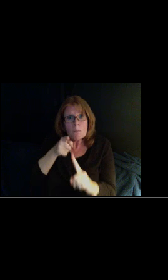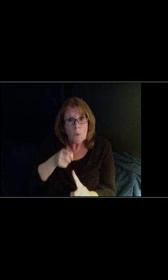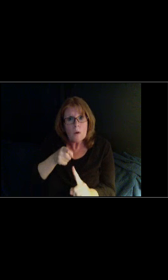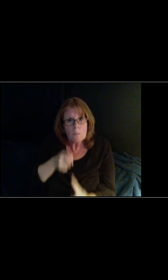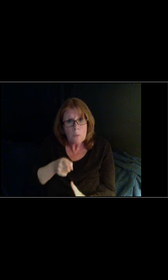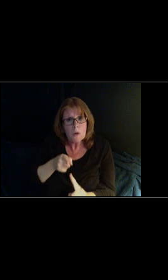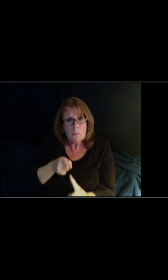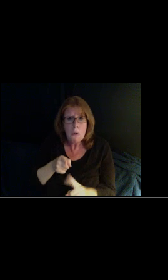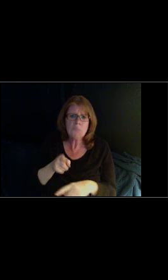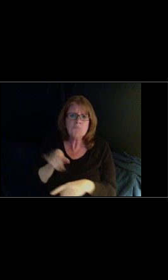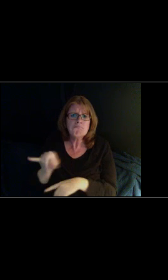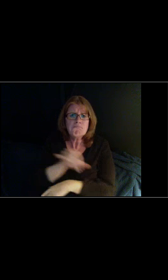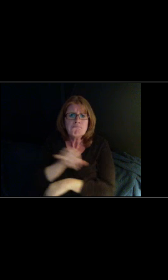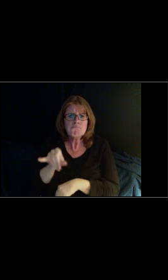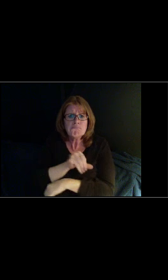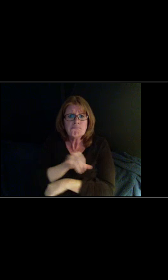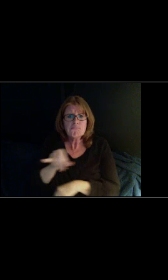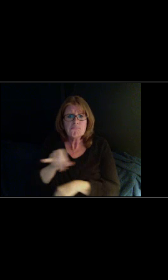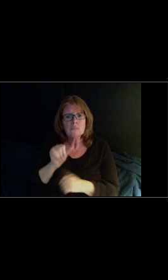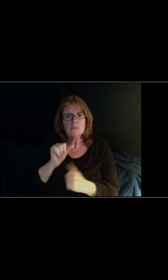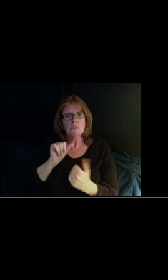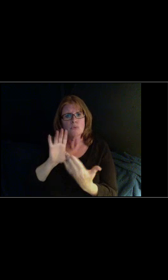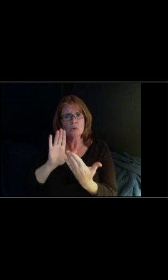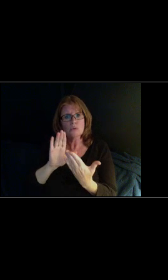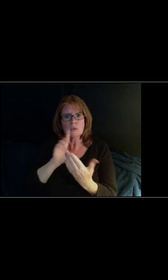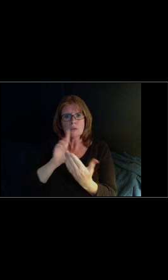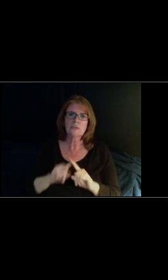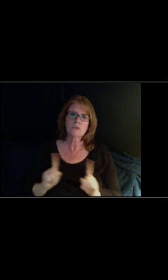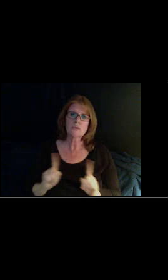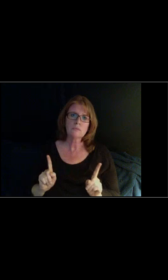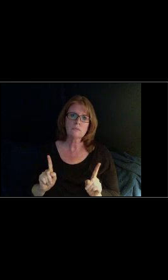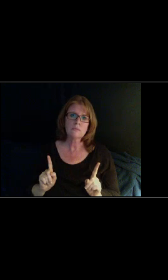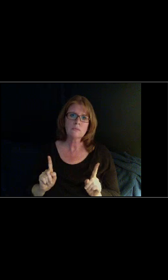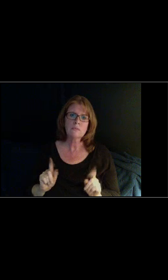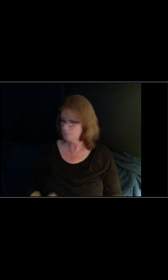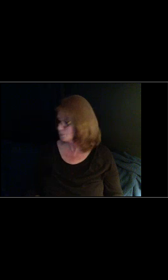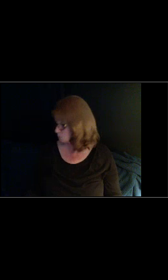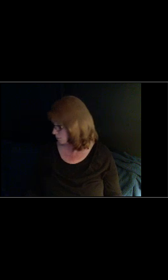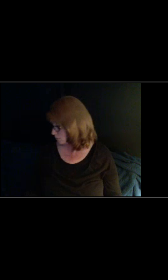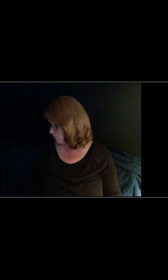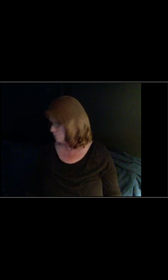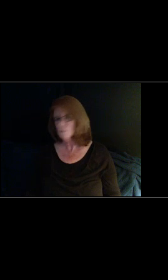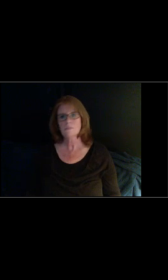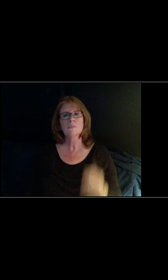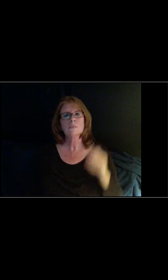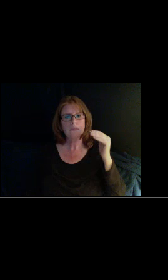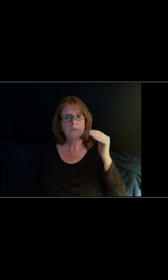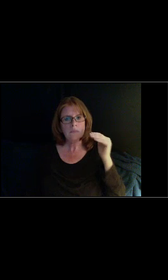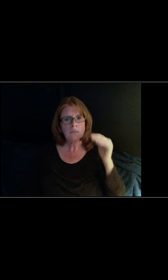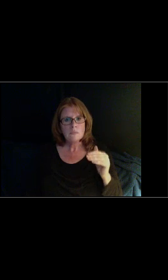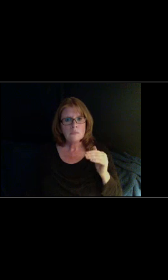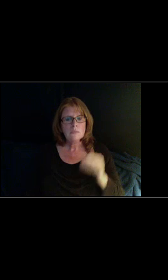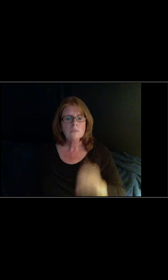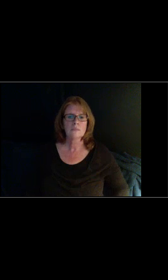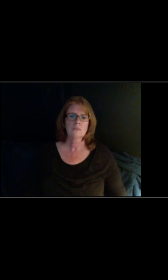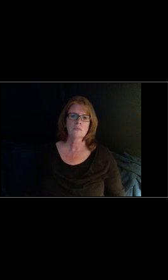and what I'm presenting tonight. The points would be the same, covered in both, but the approaches would be quite